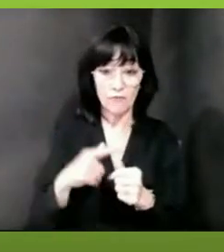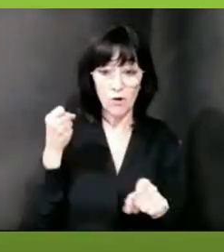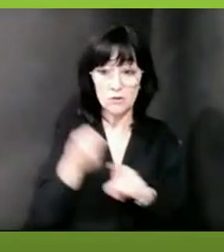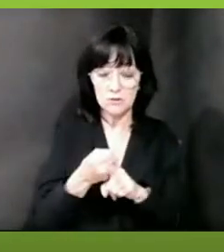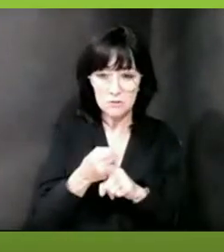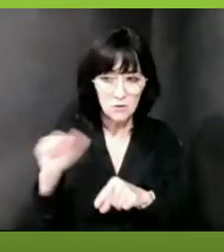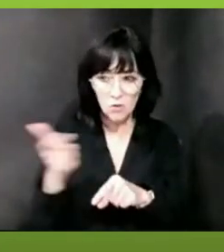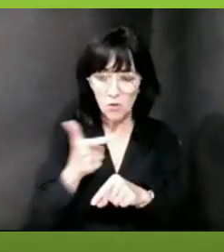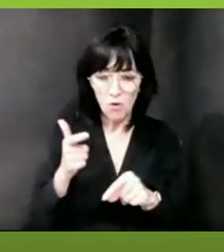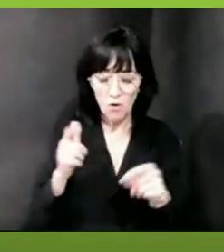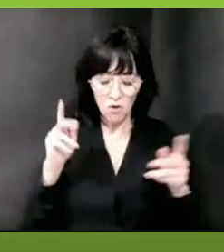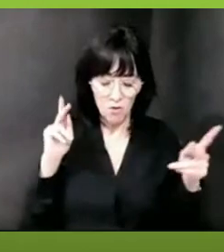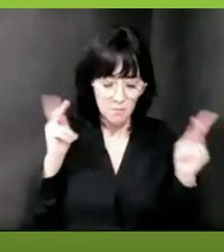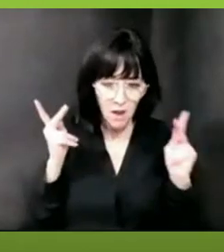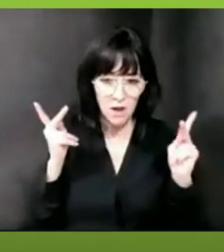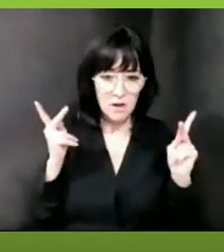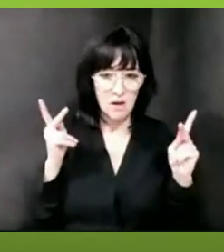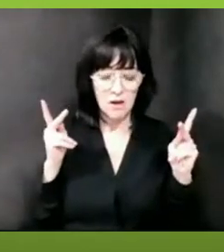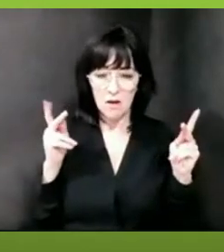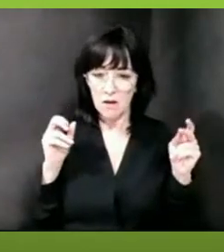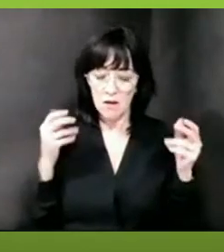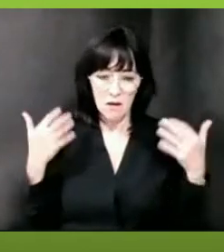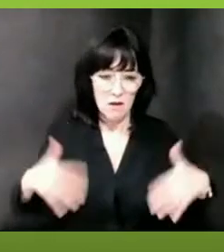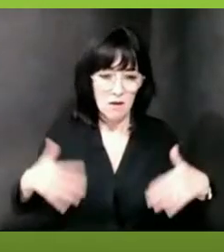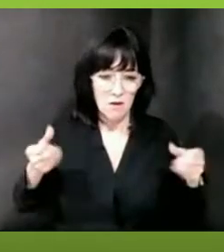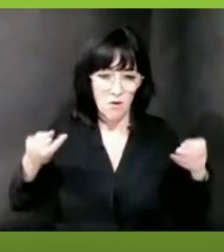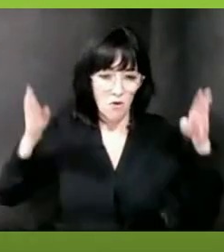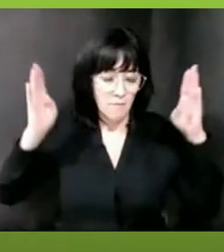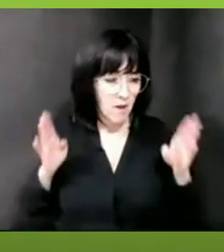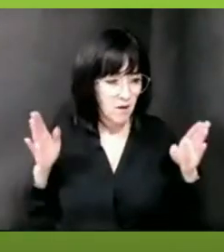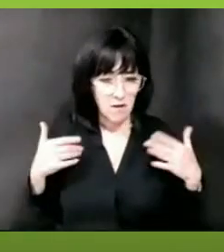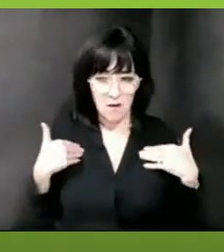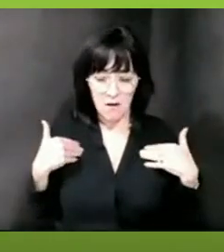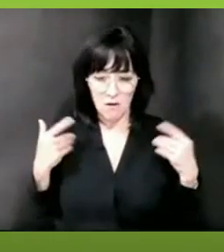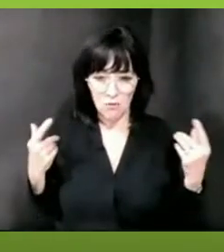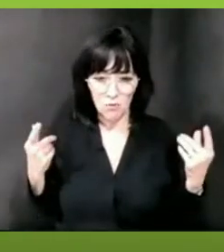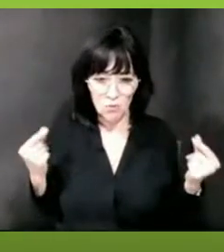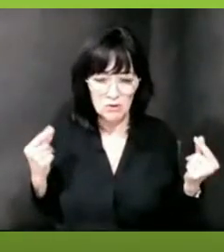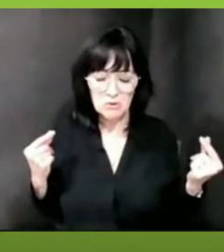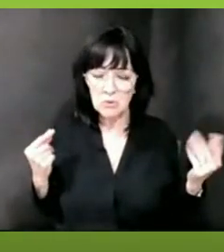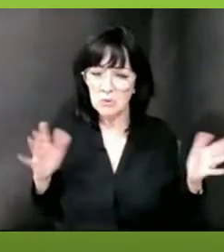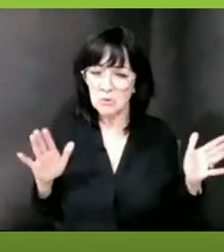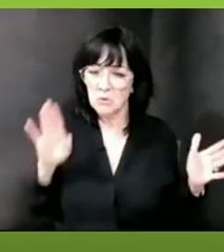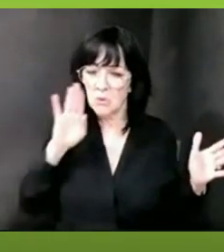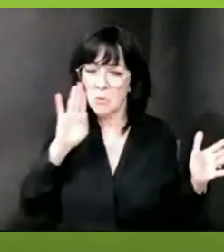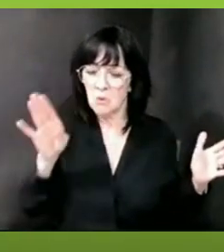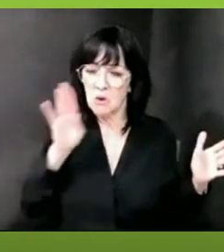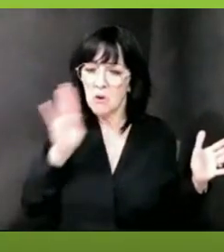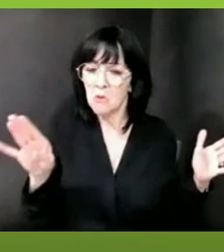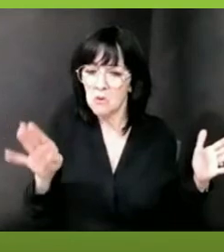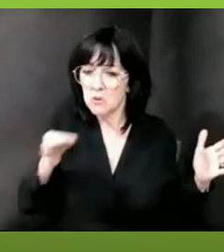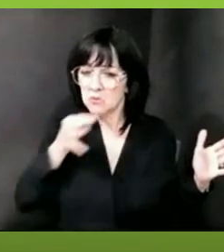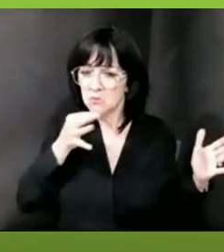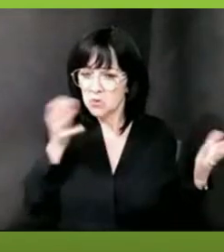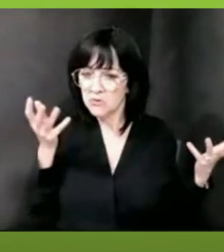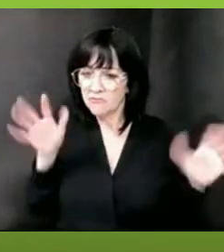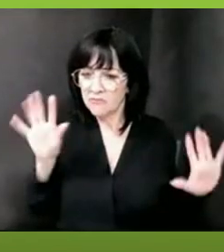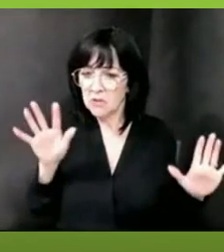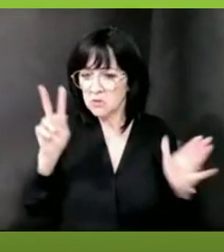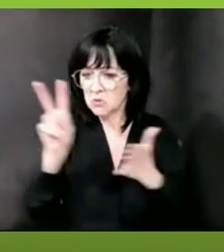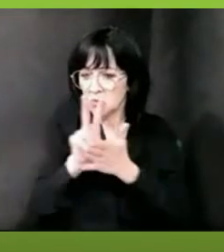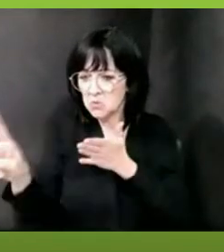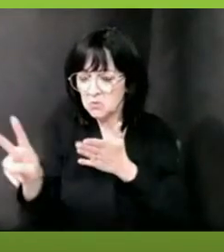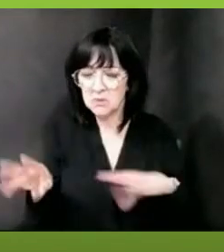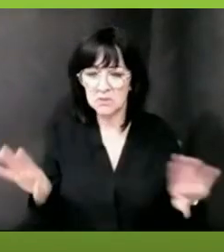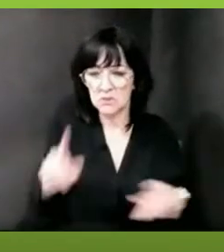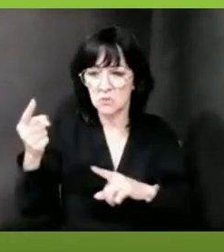my gosh, what do we do? It's going to pass. It's 2 weeks. It's a month. It's always, next week it'll be